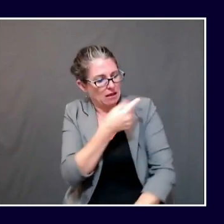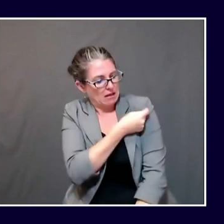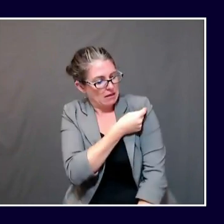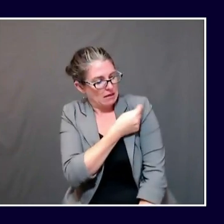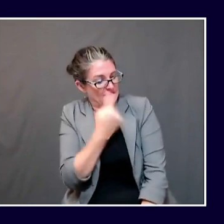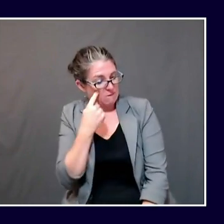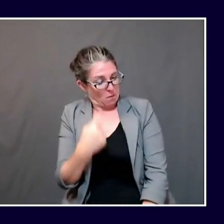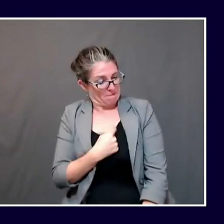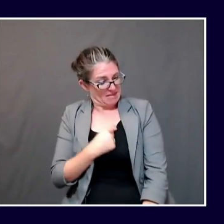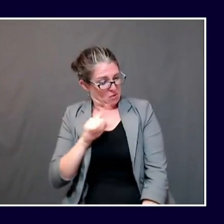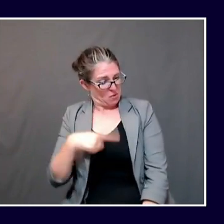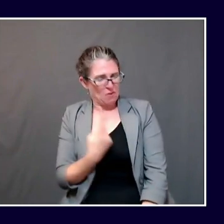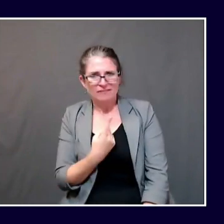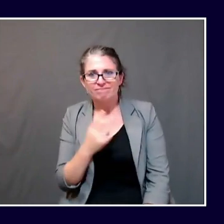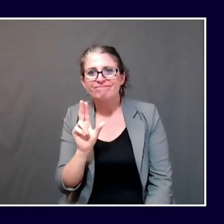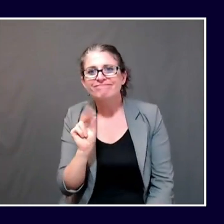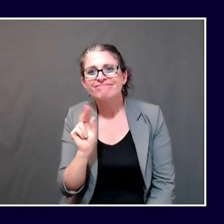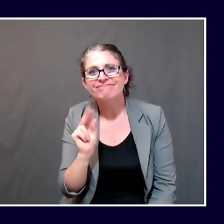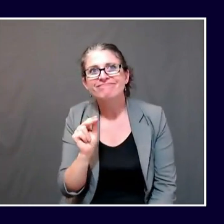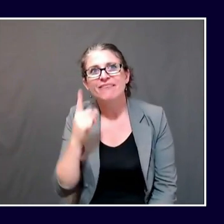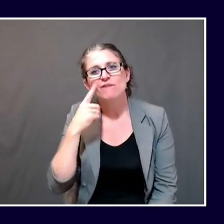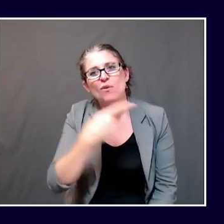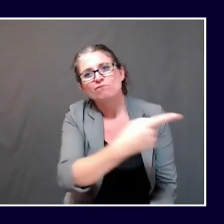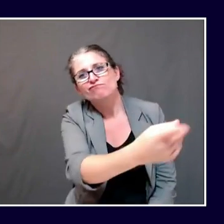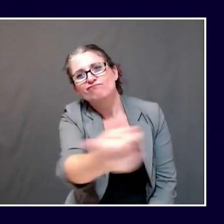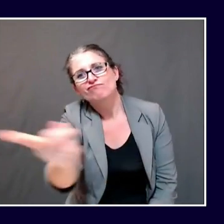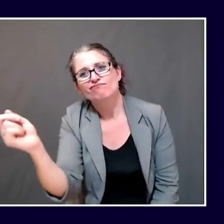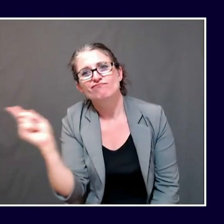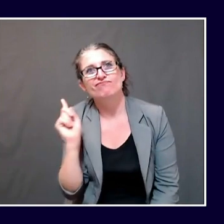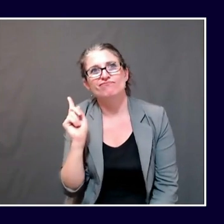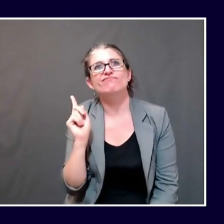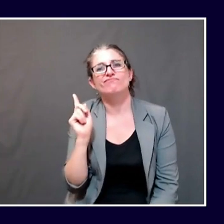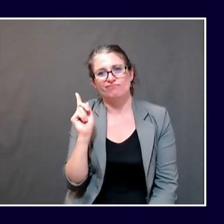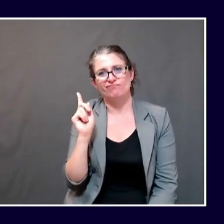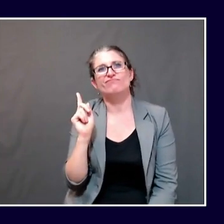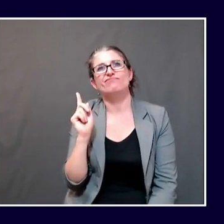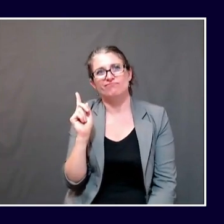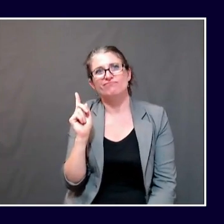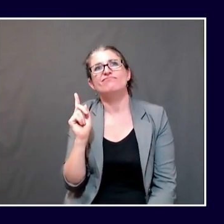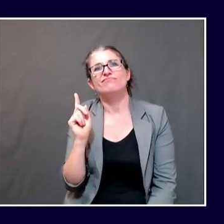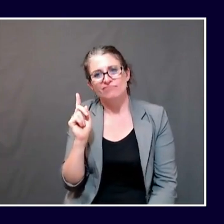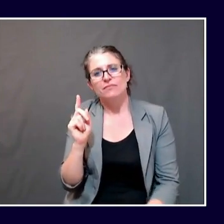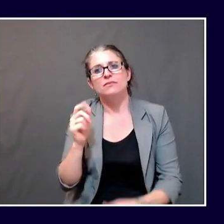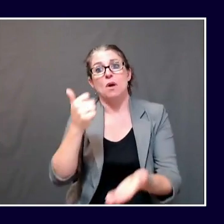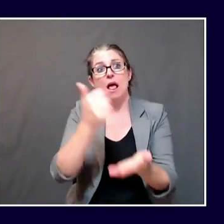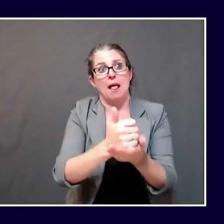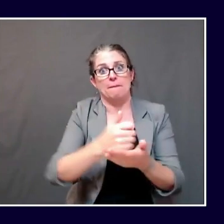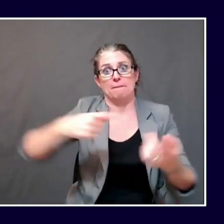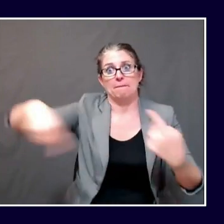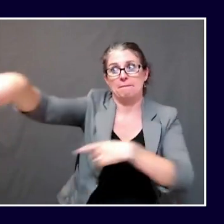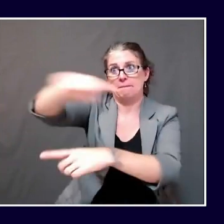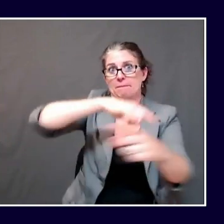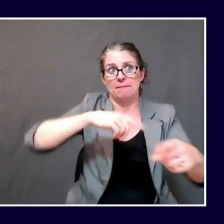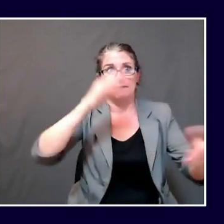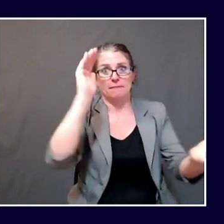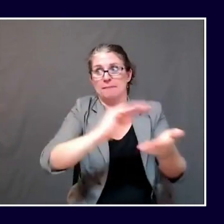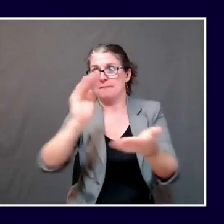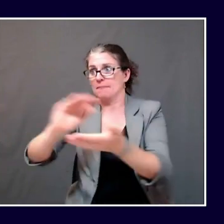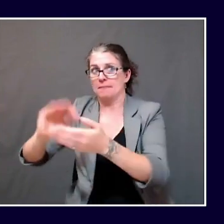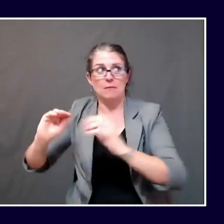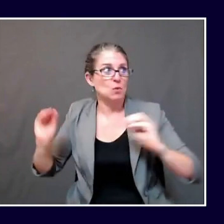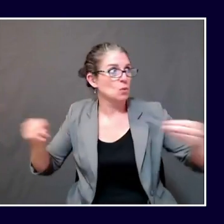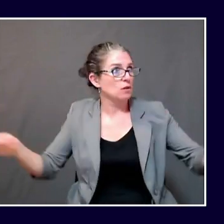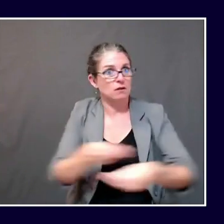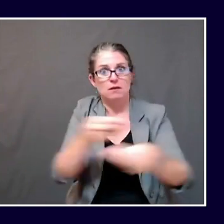metrics to provide. Let's start with the positivity rate. Right now in Maine, our 7-day positivity rate